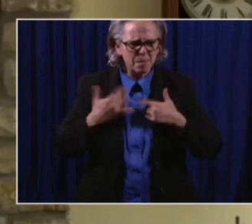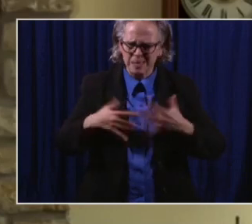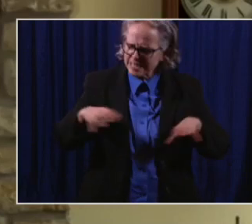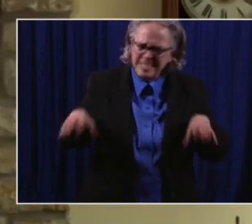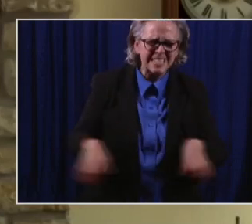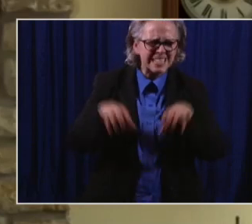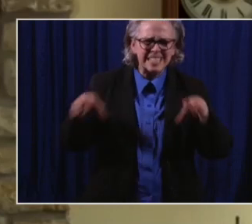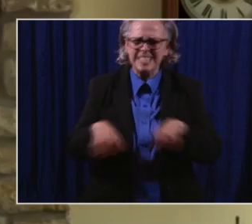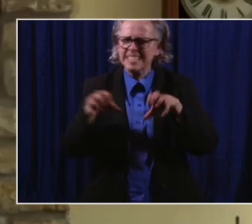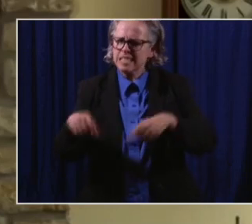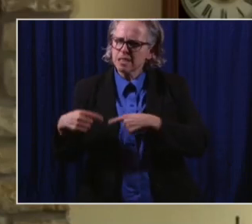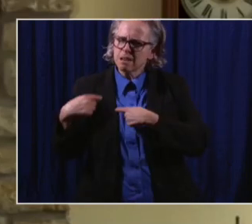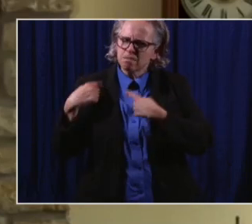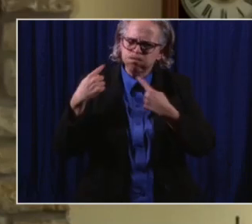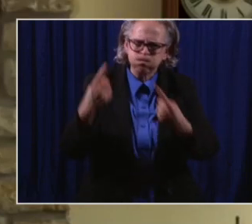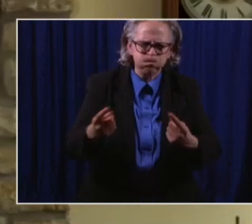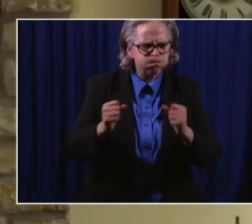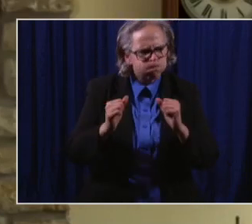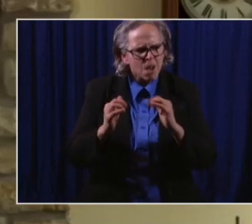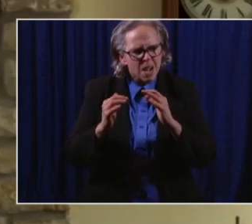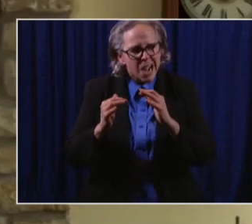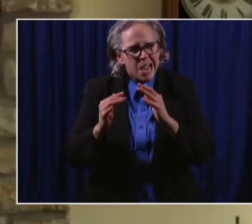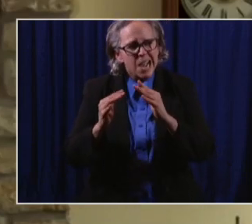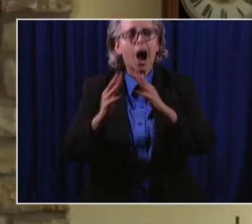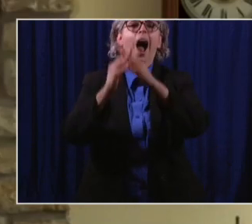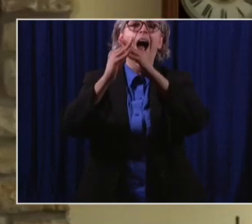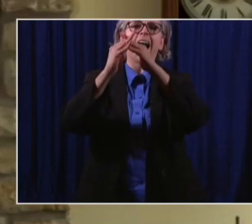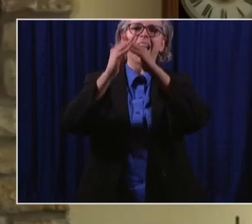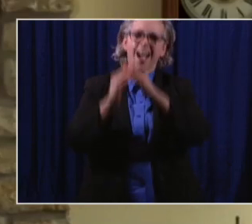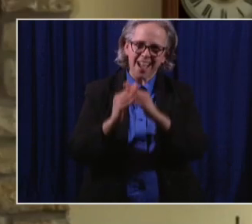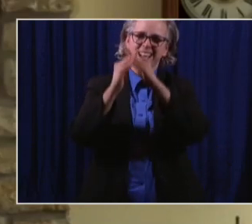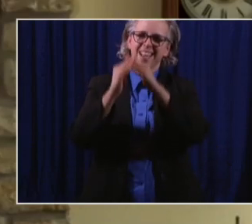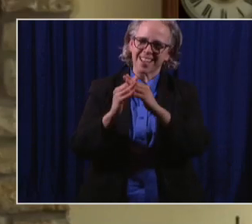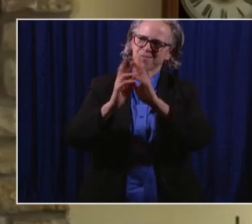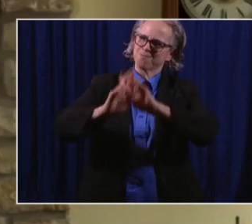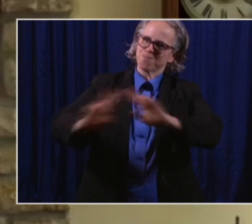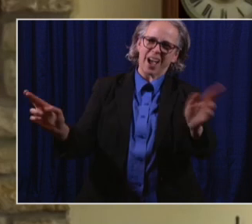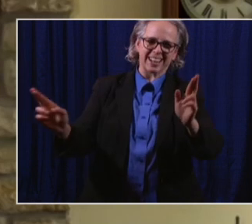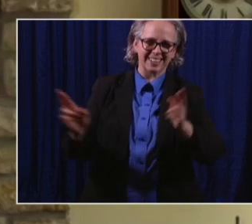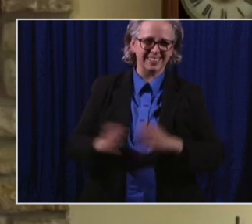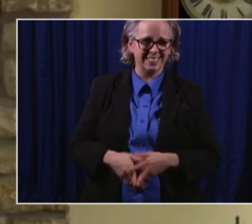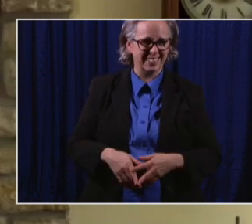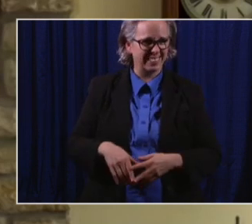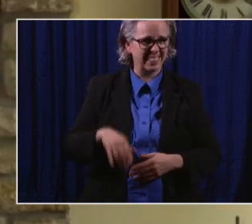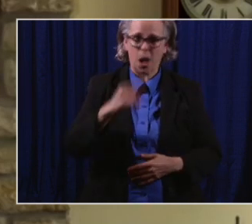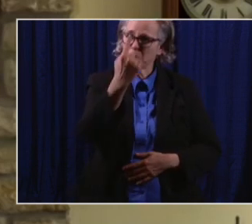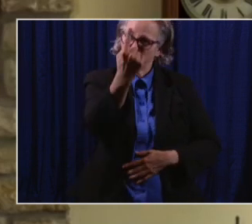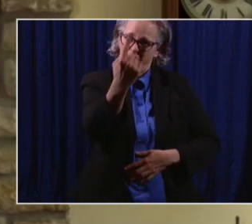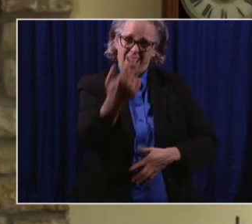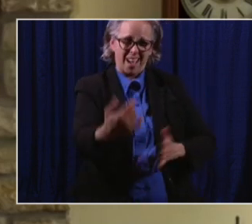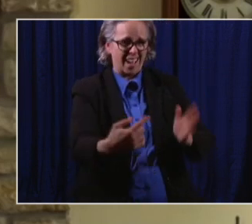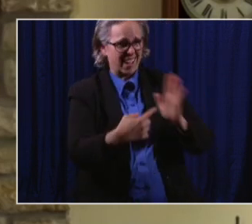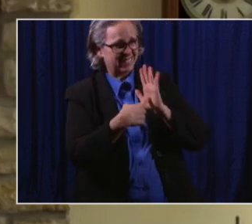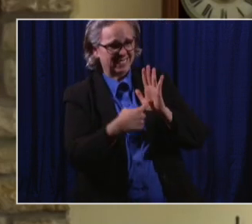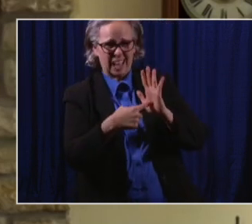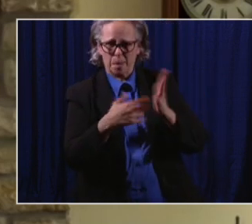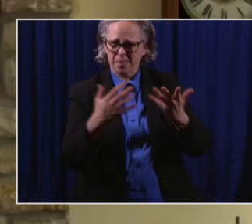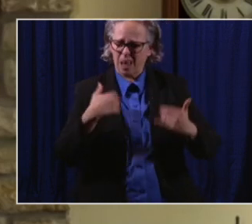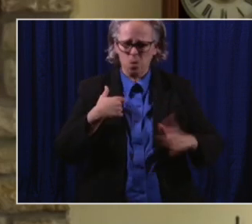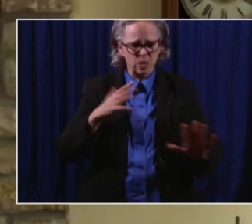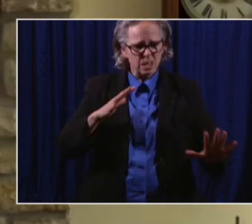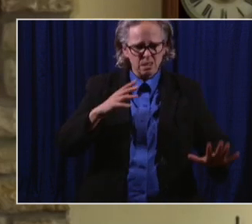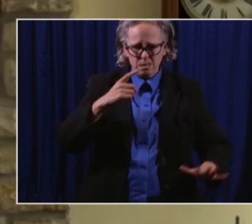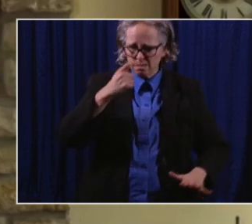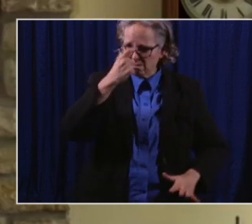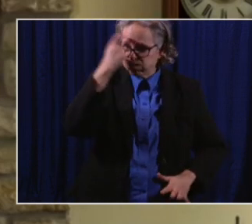worked on to get that done. And, we've talked about one of the enduring lessons of this coronavirus is